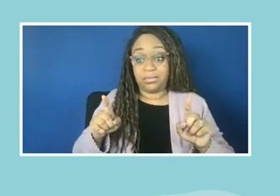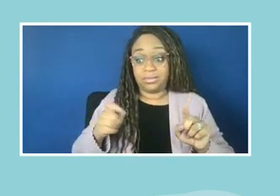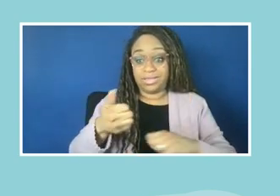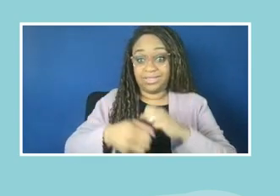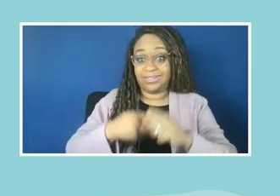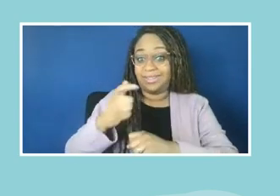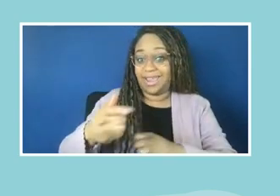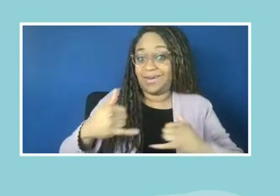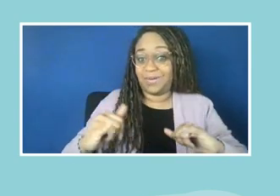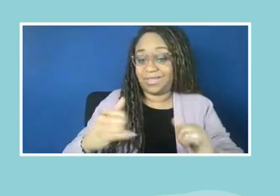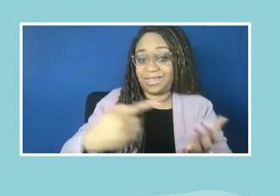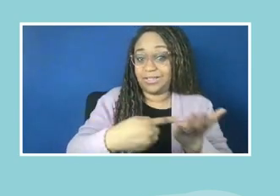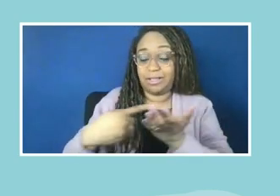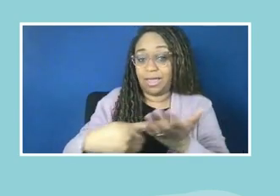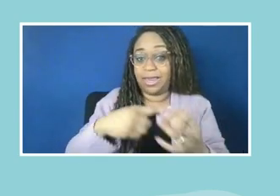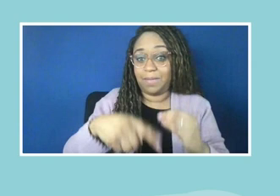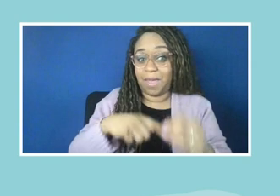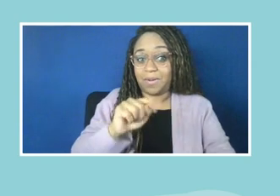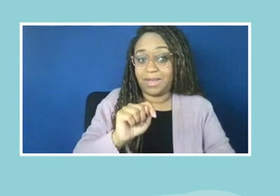We're not talking about the Tea Parties,